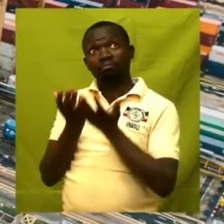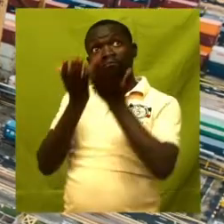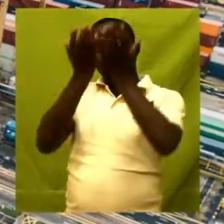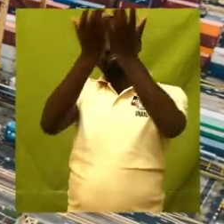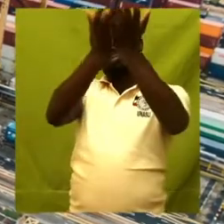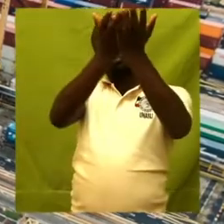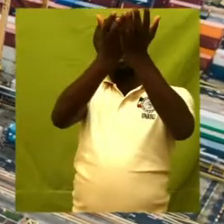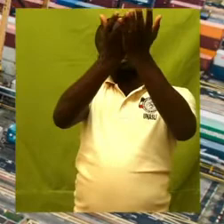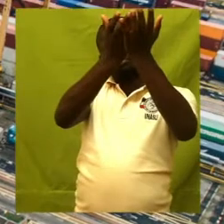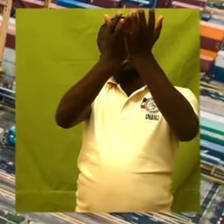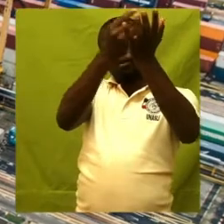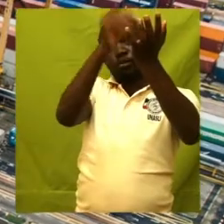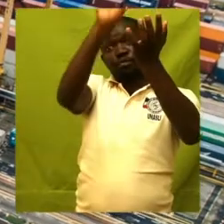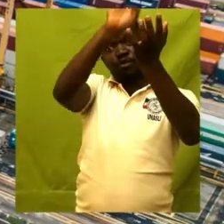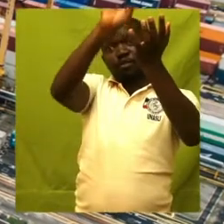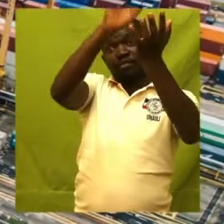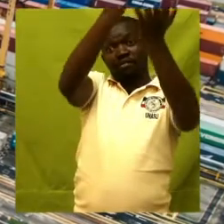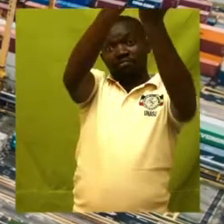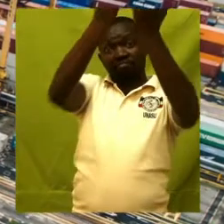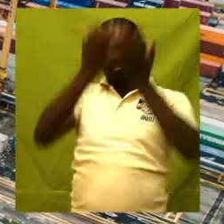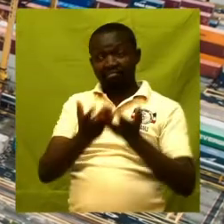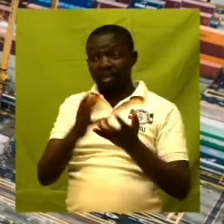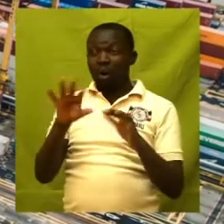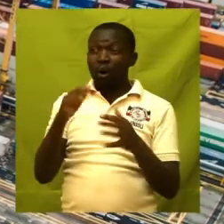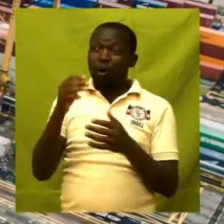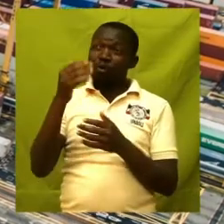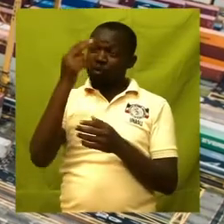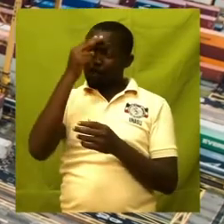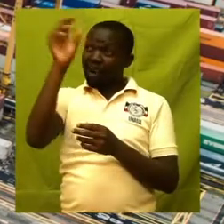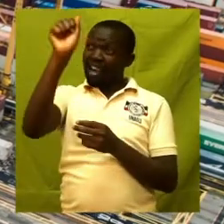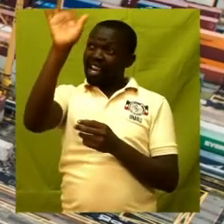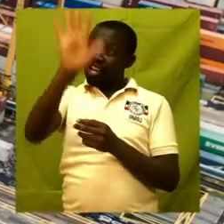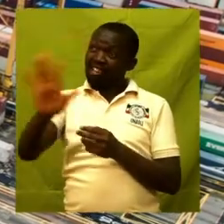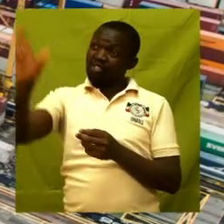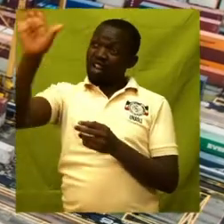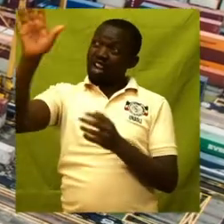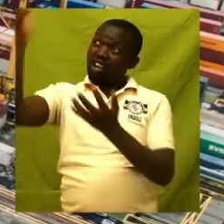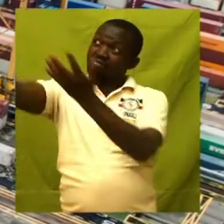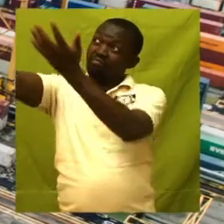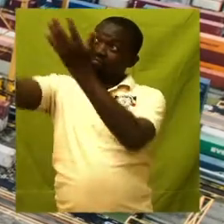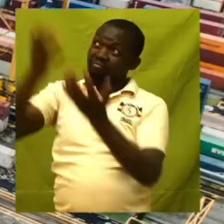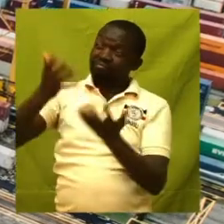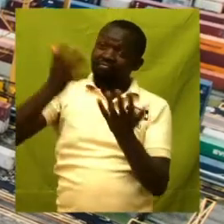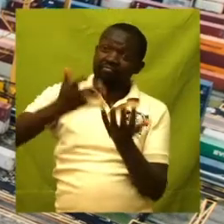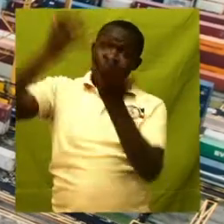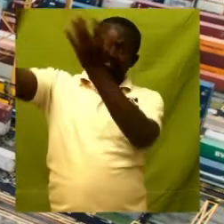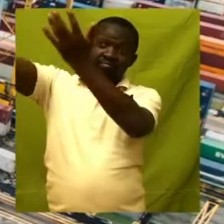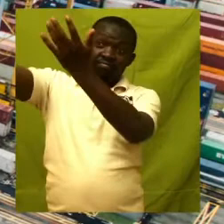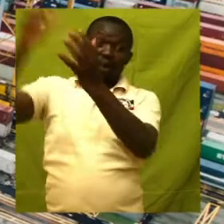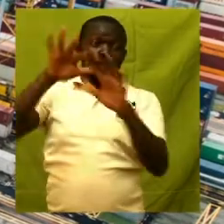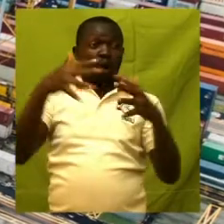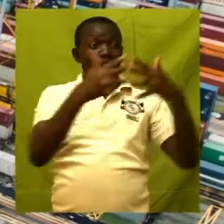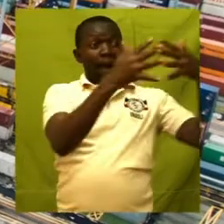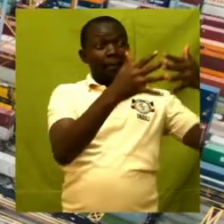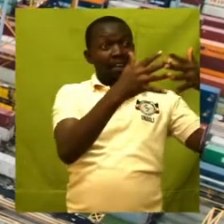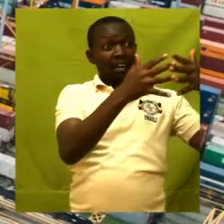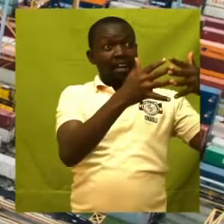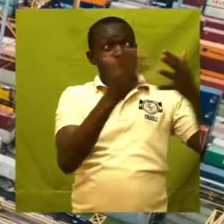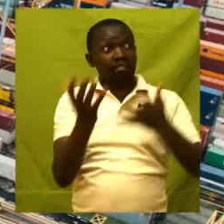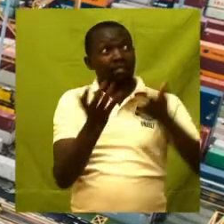Europe or from Asia and from America, and these goods